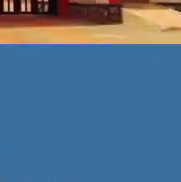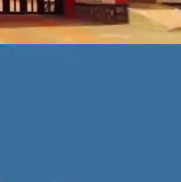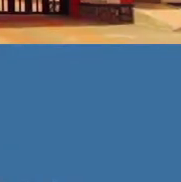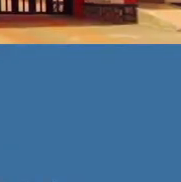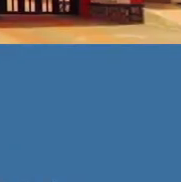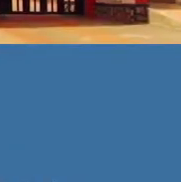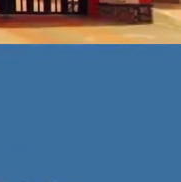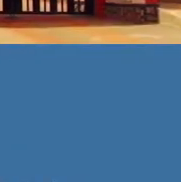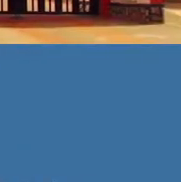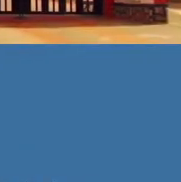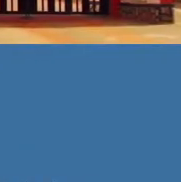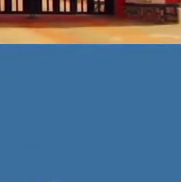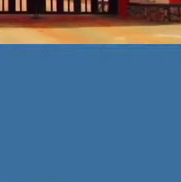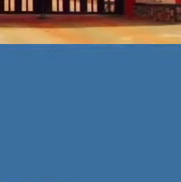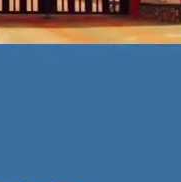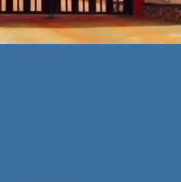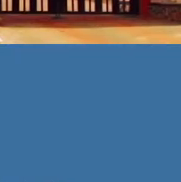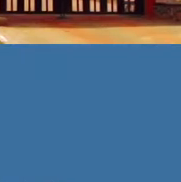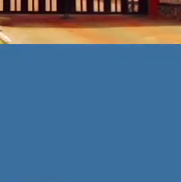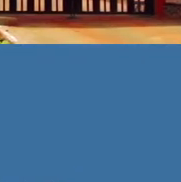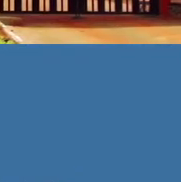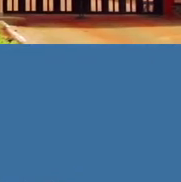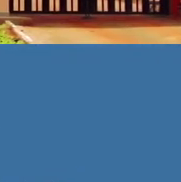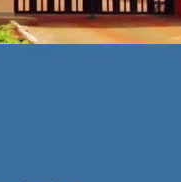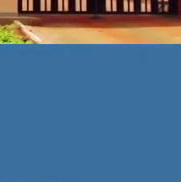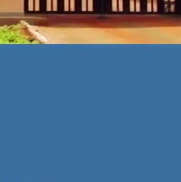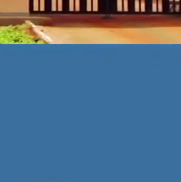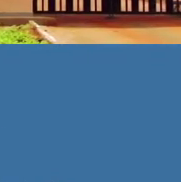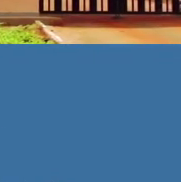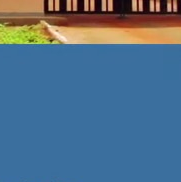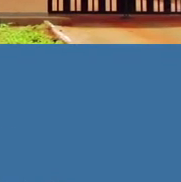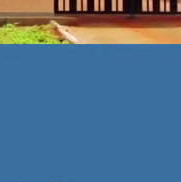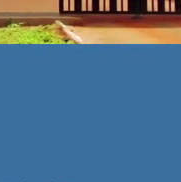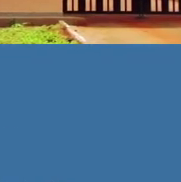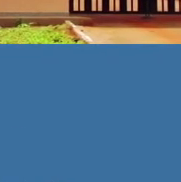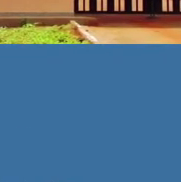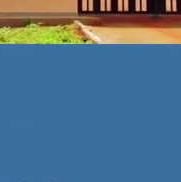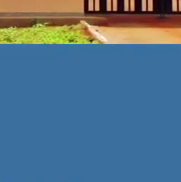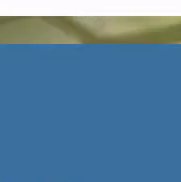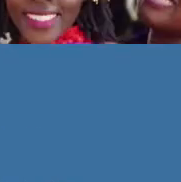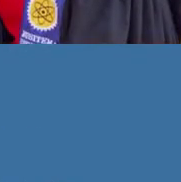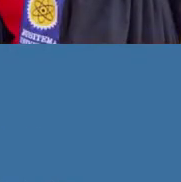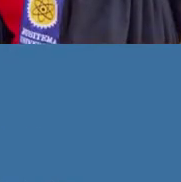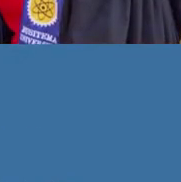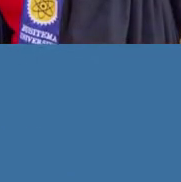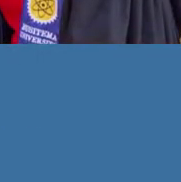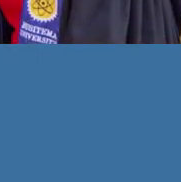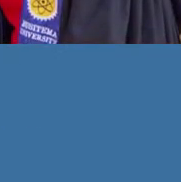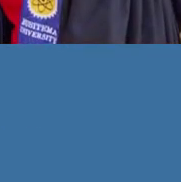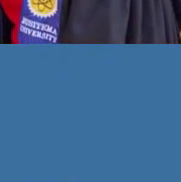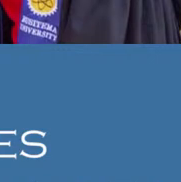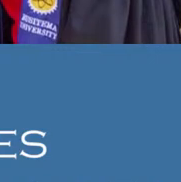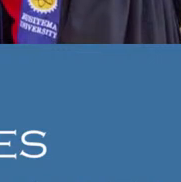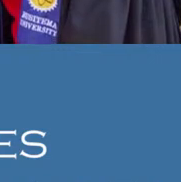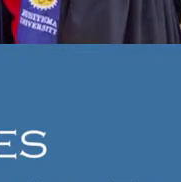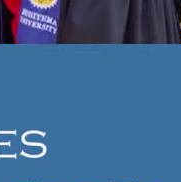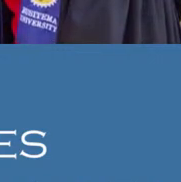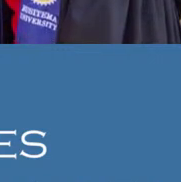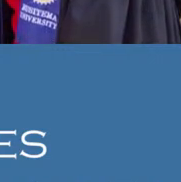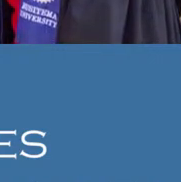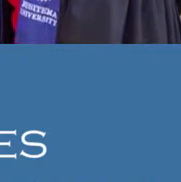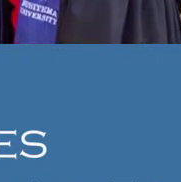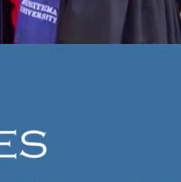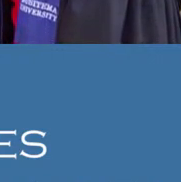Busitema University informs the general public and all students who qualified for conferment of degrees and award of diplomas